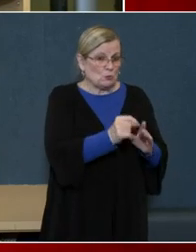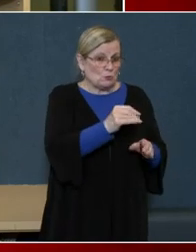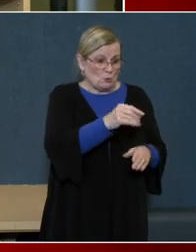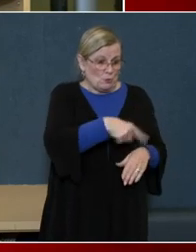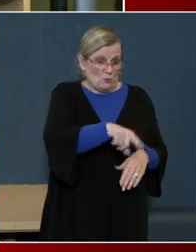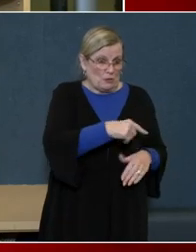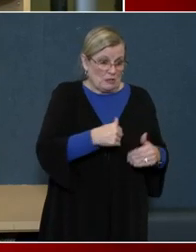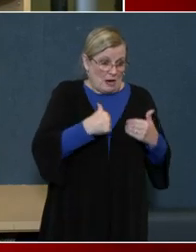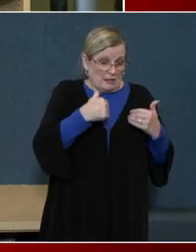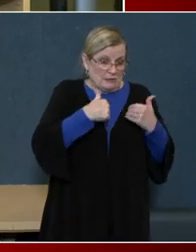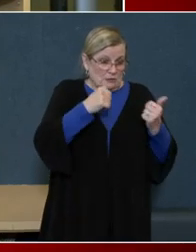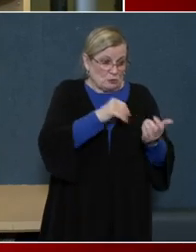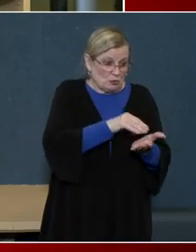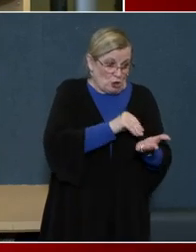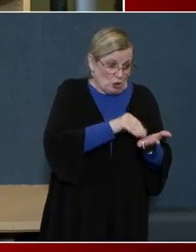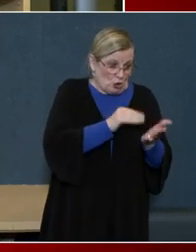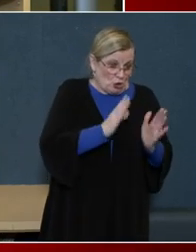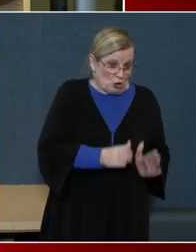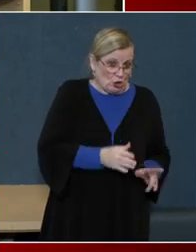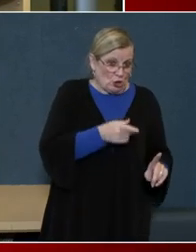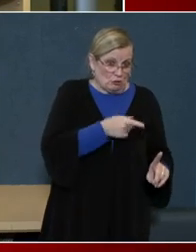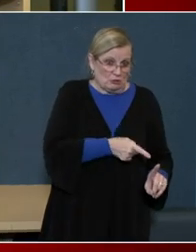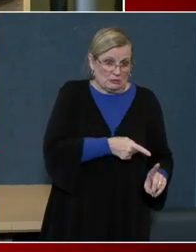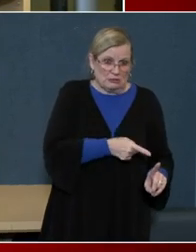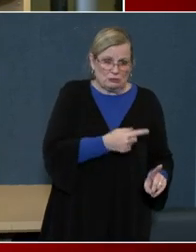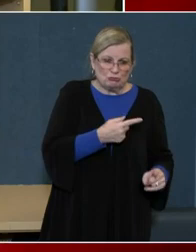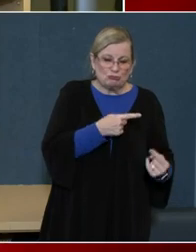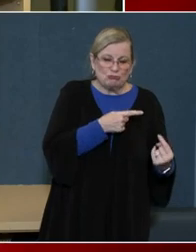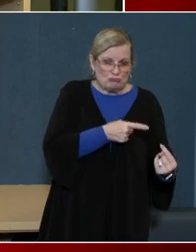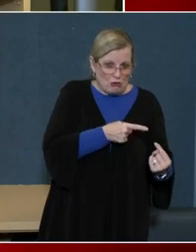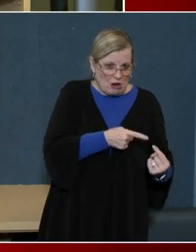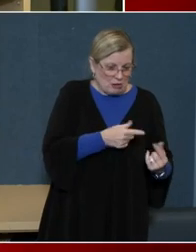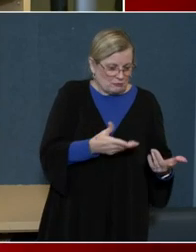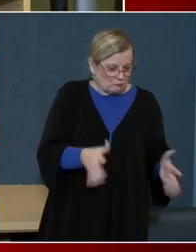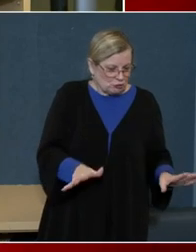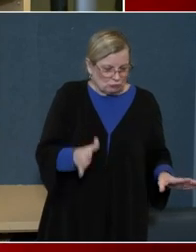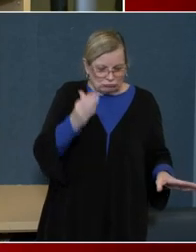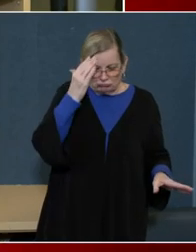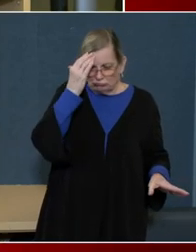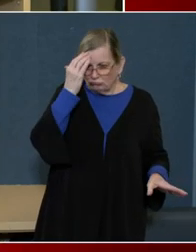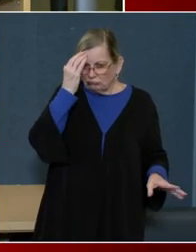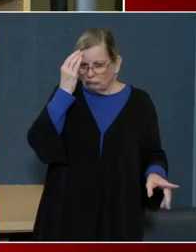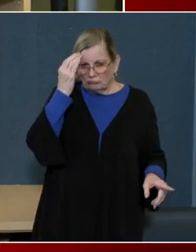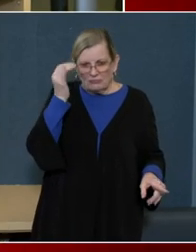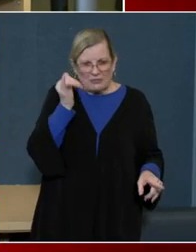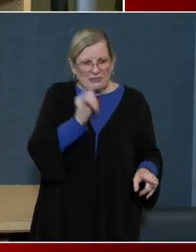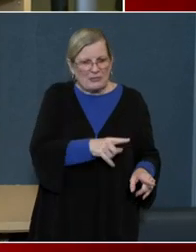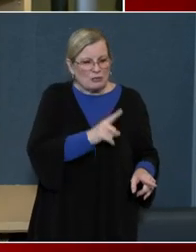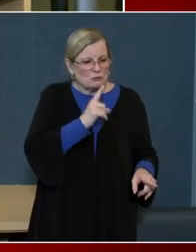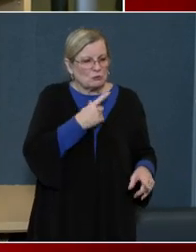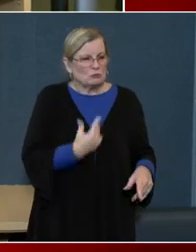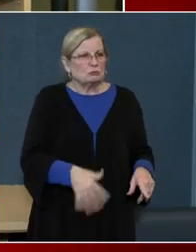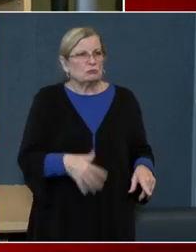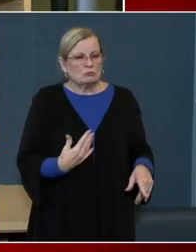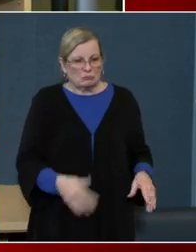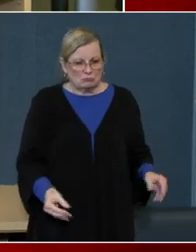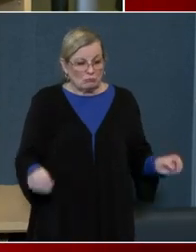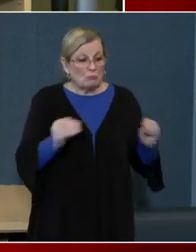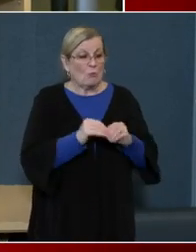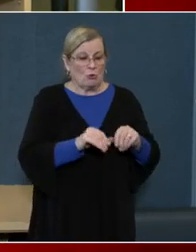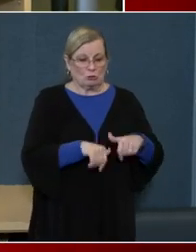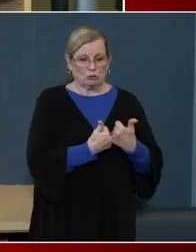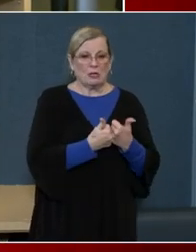a lot less independent, and learning at home is a bit more challenging for them as it relates